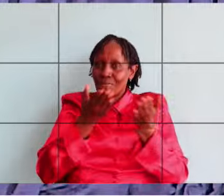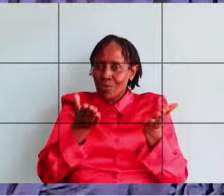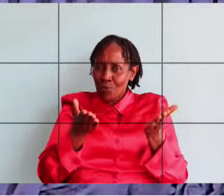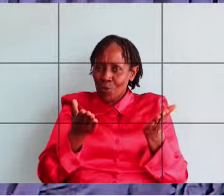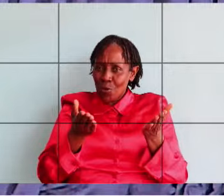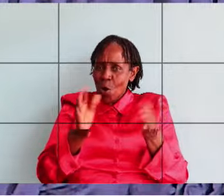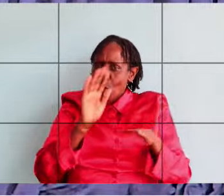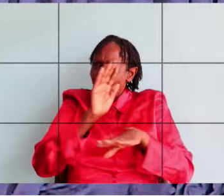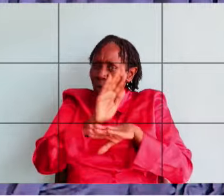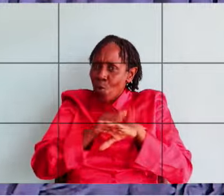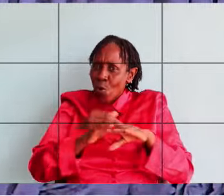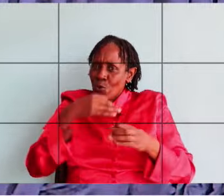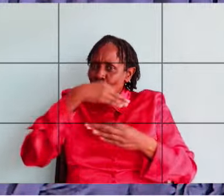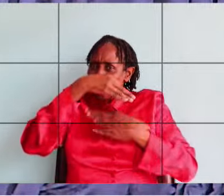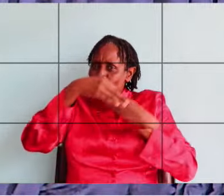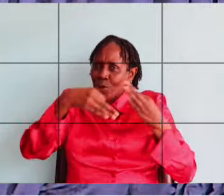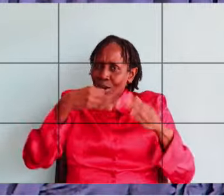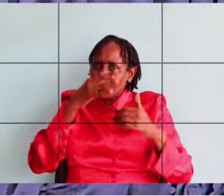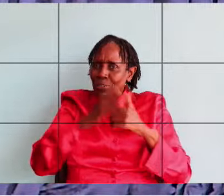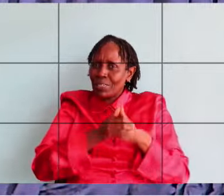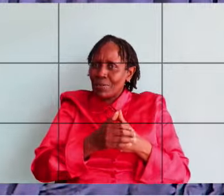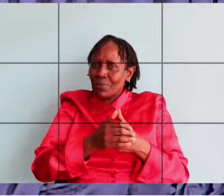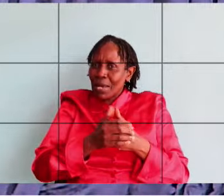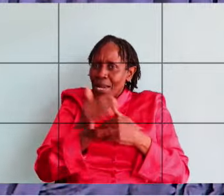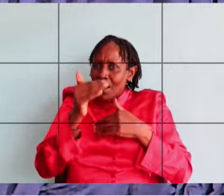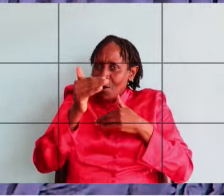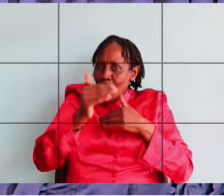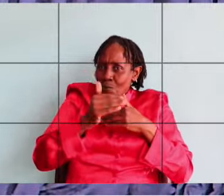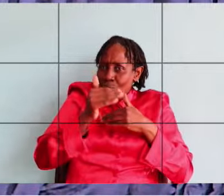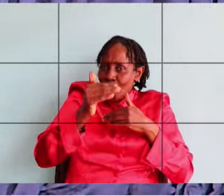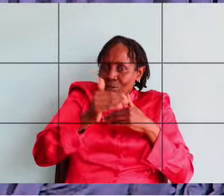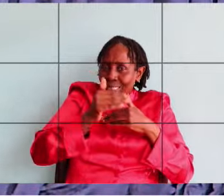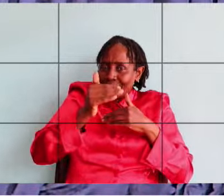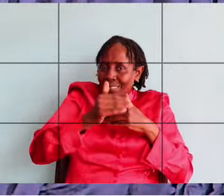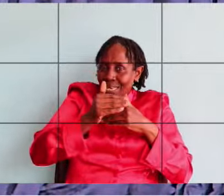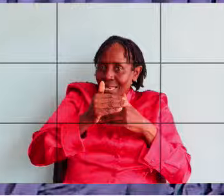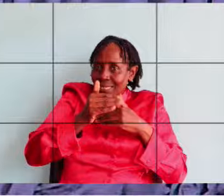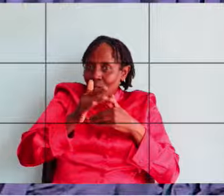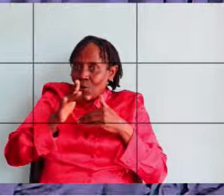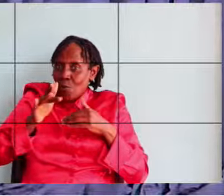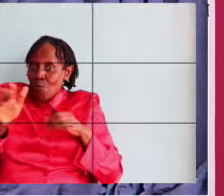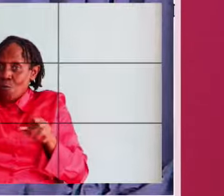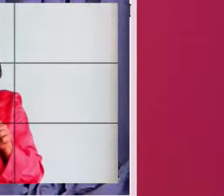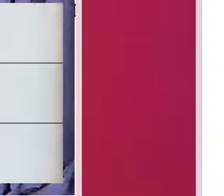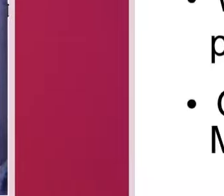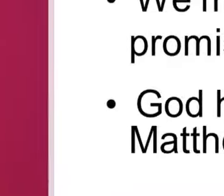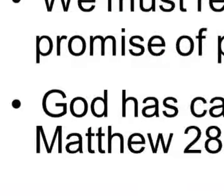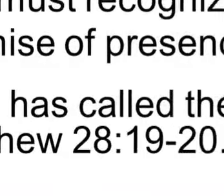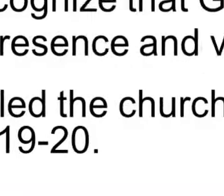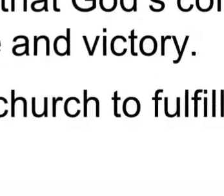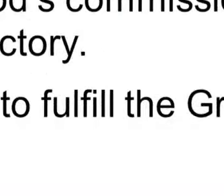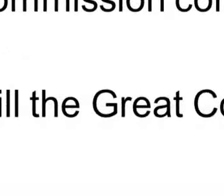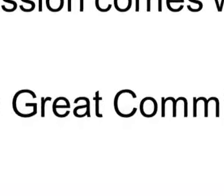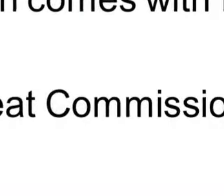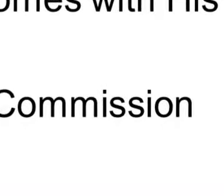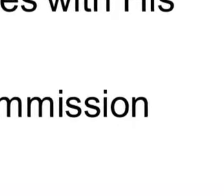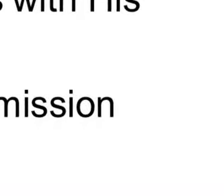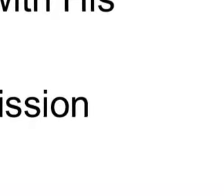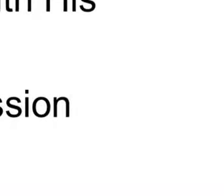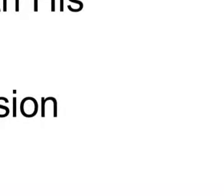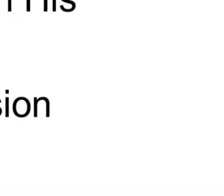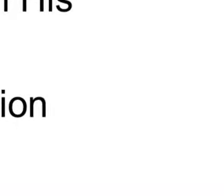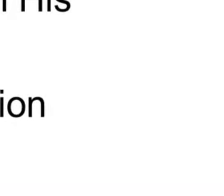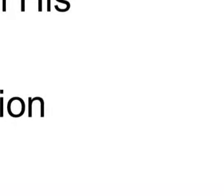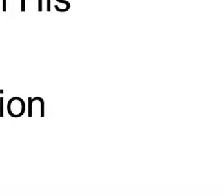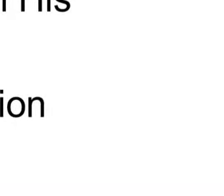and intimacy, so that we can be able to actually fulfill the mission that God has for us. So God